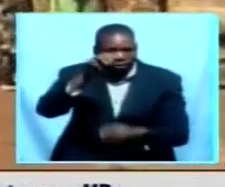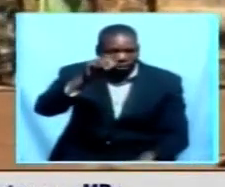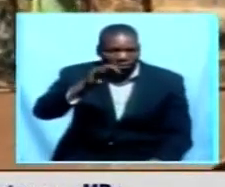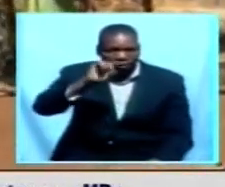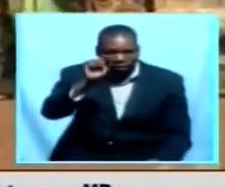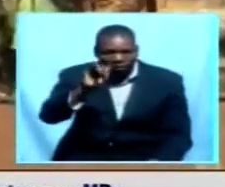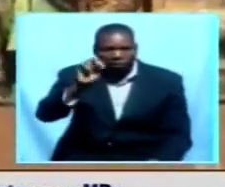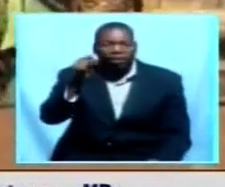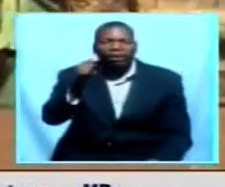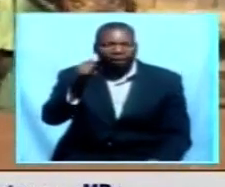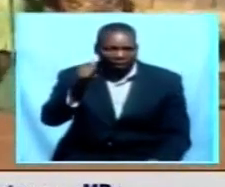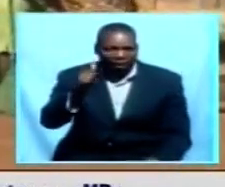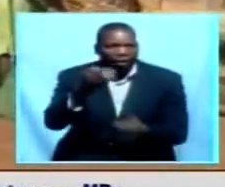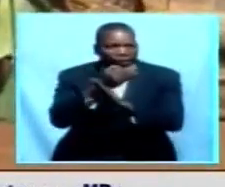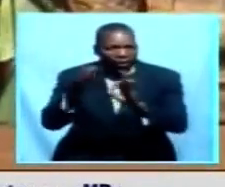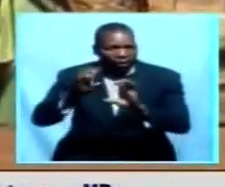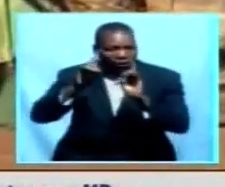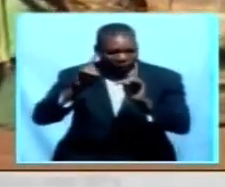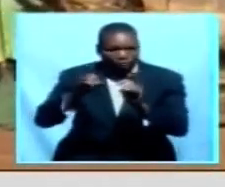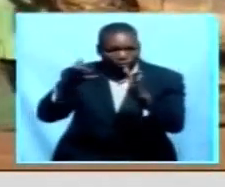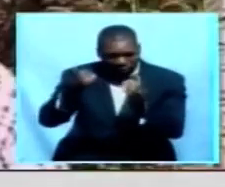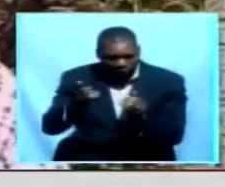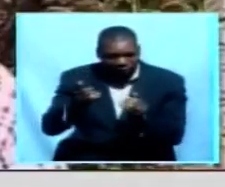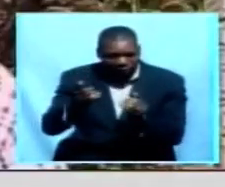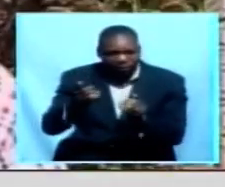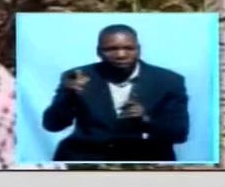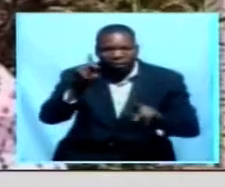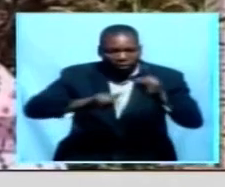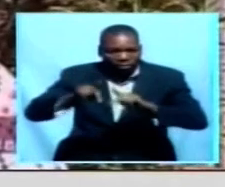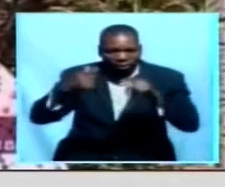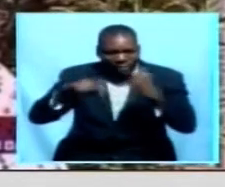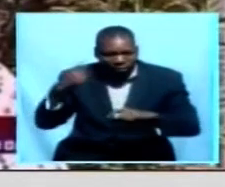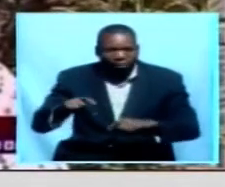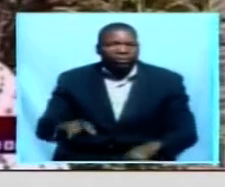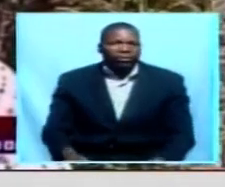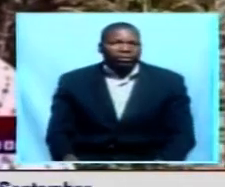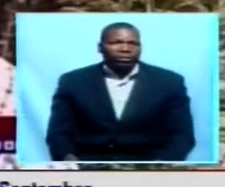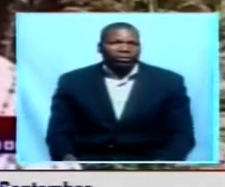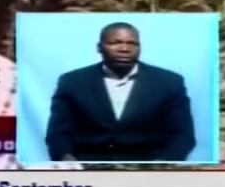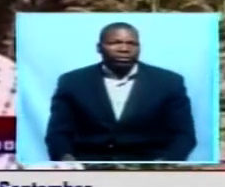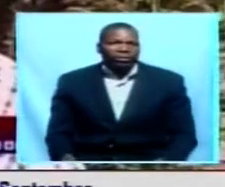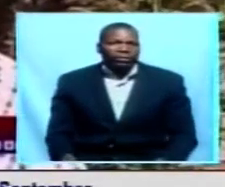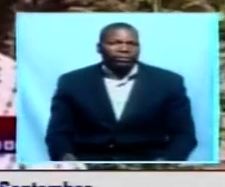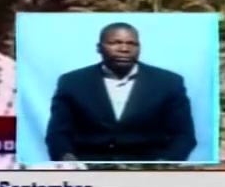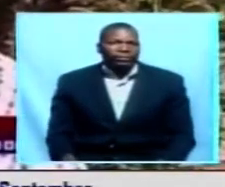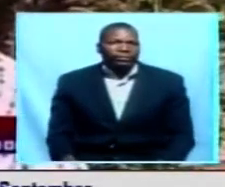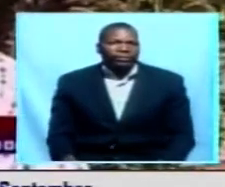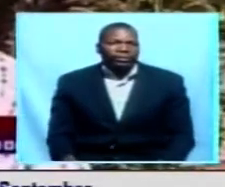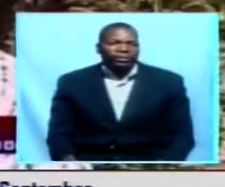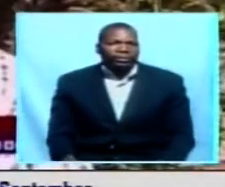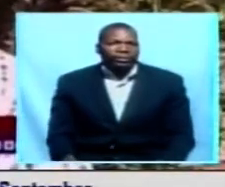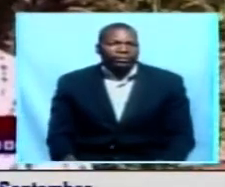free education for people living with disabilities. So there's a need that they look at, and not only looking into the adjustment